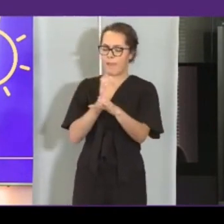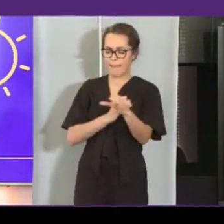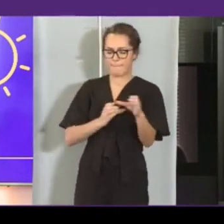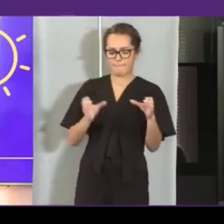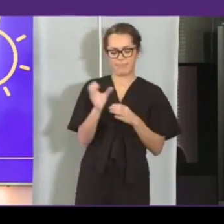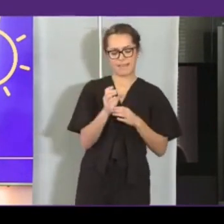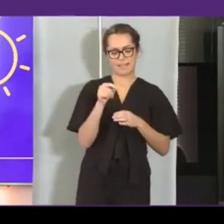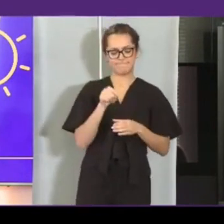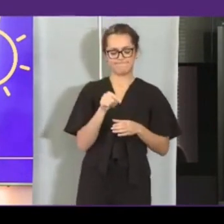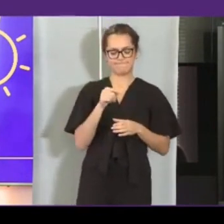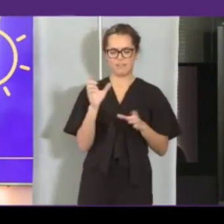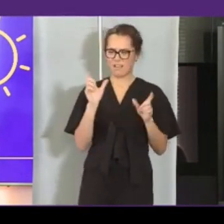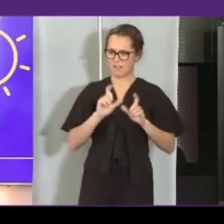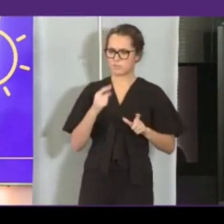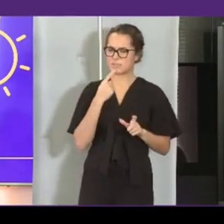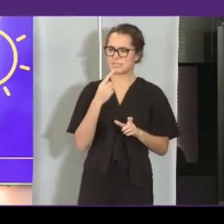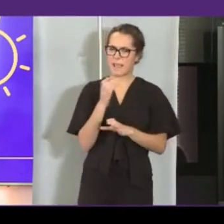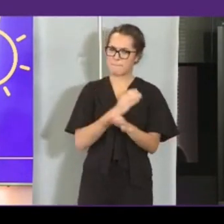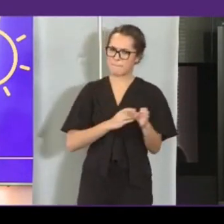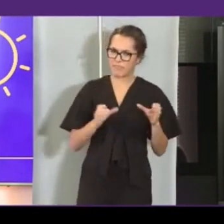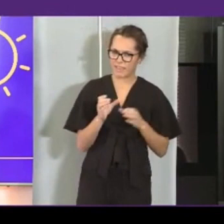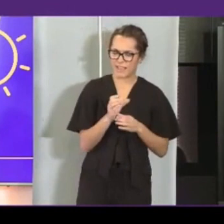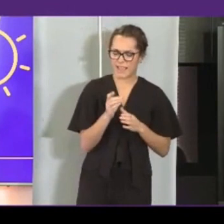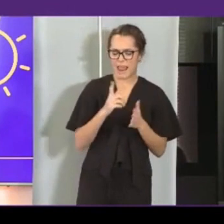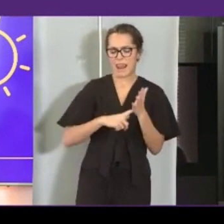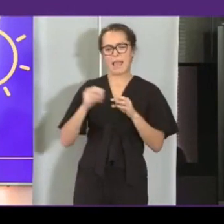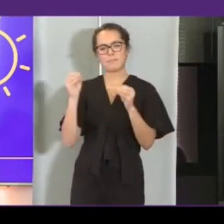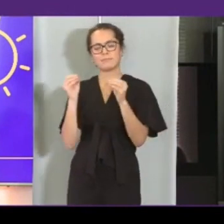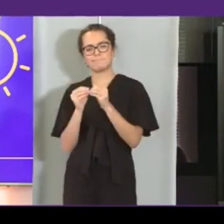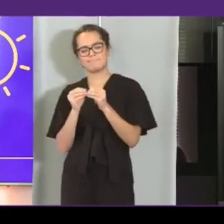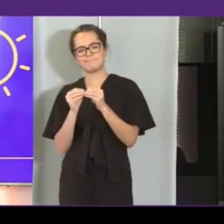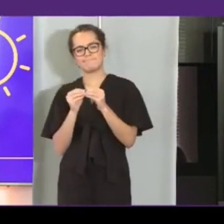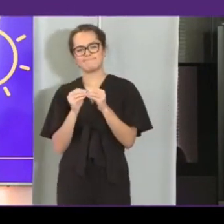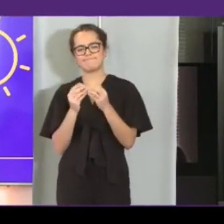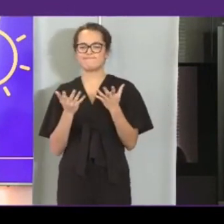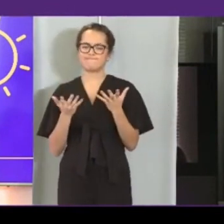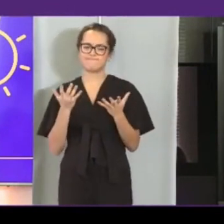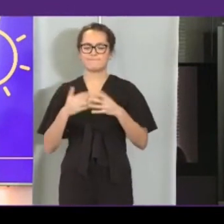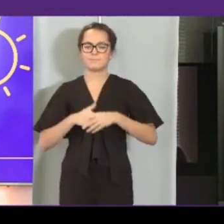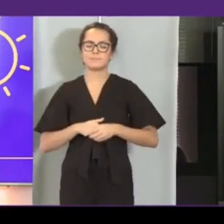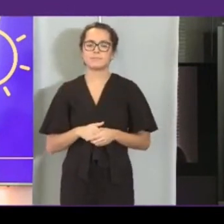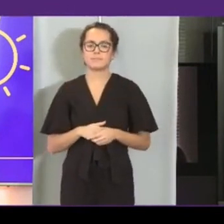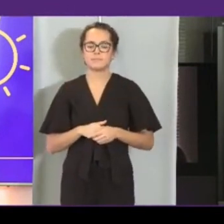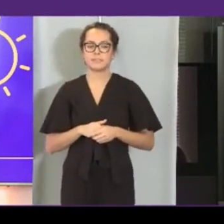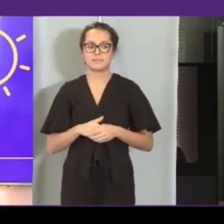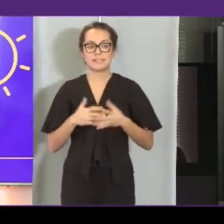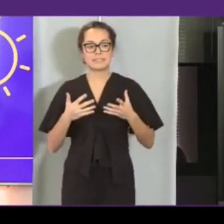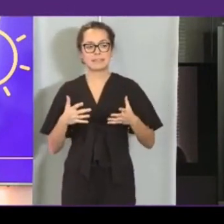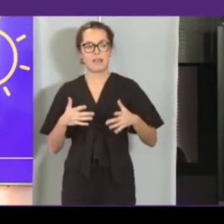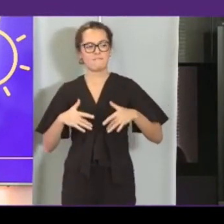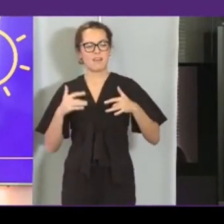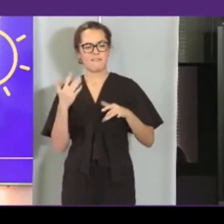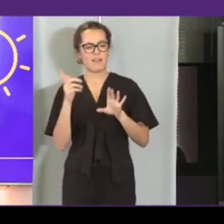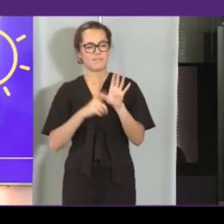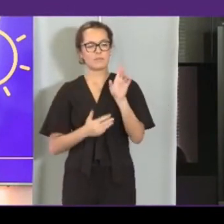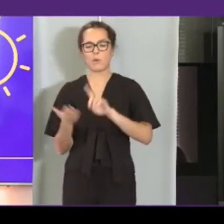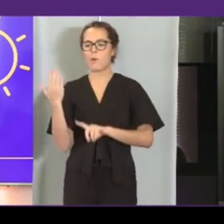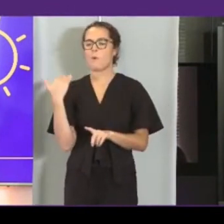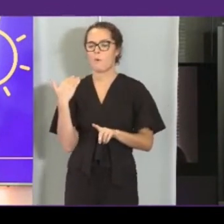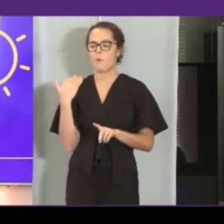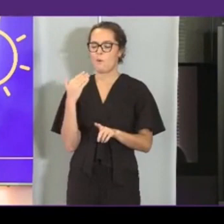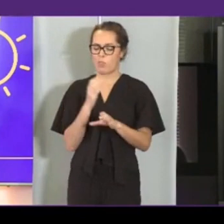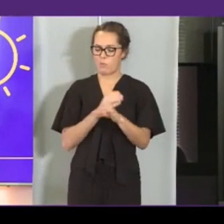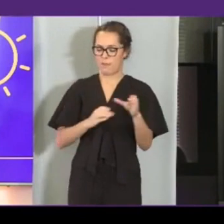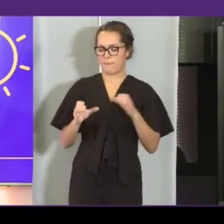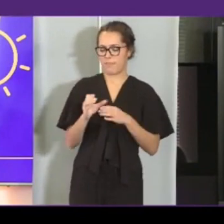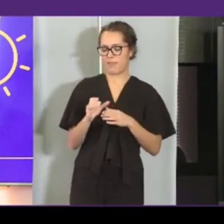are we comfortable calling those things empathy labs? That's probably a word even now sounds like 5 years ago, you know. So